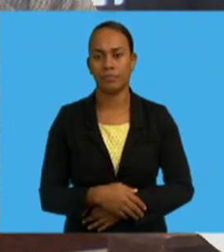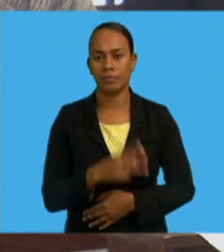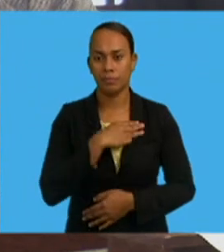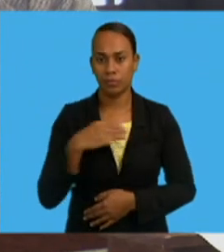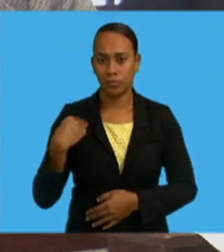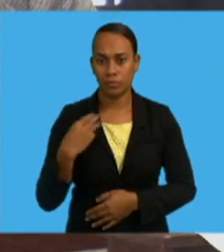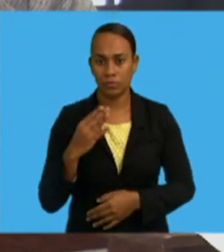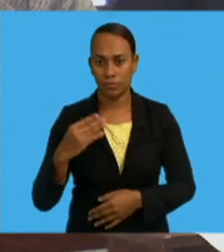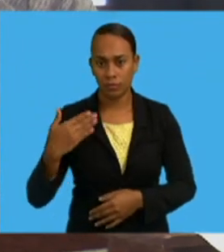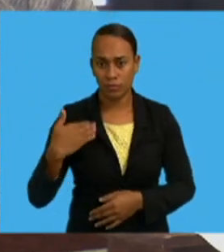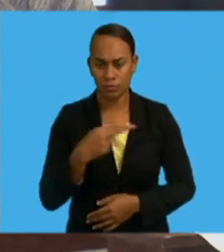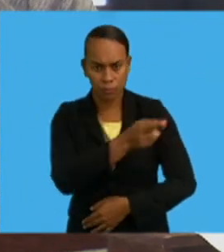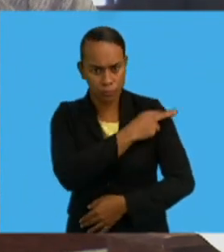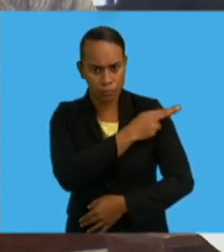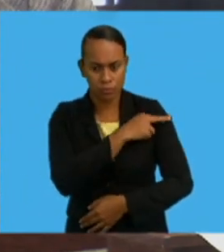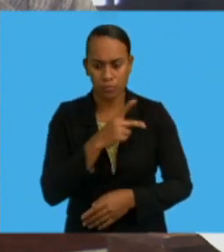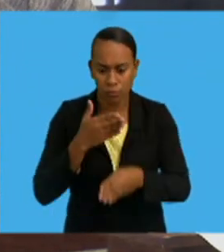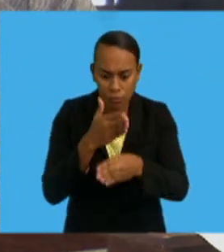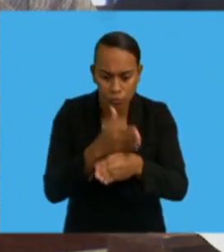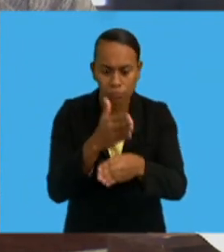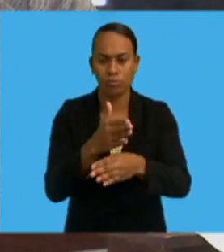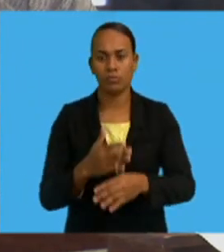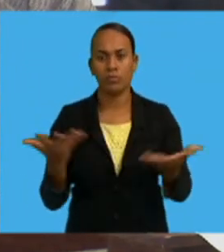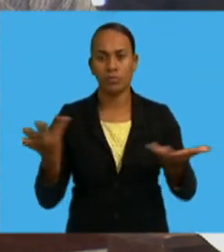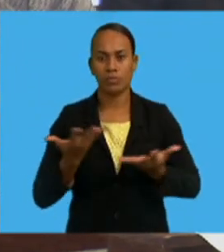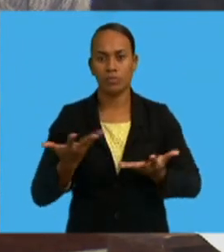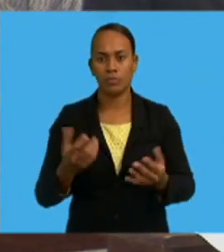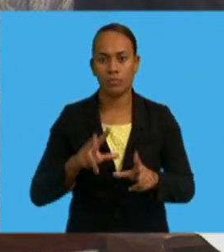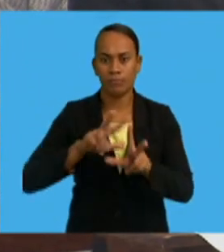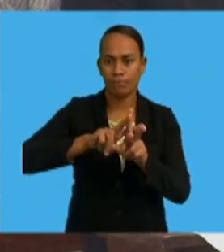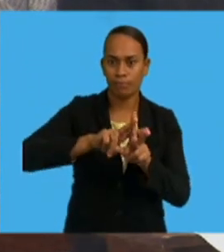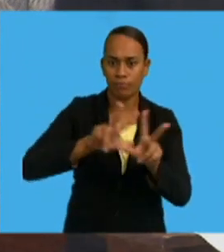is responsible for the operation across Fiji of 3 main divisional hospitals, 2 specialist